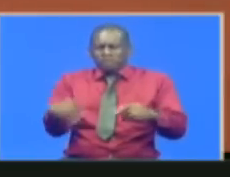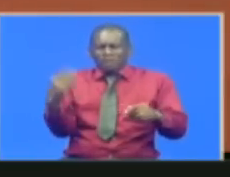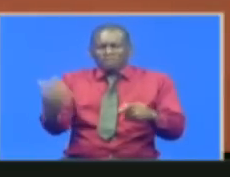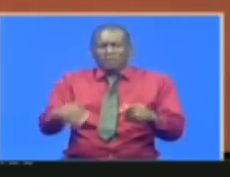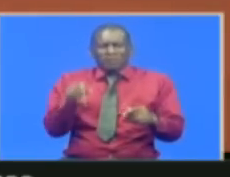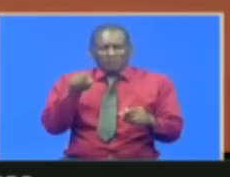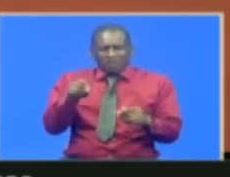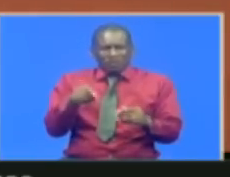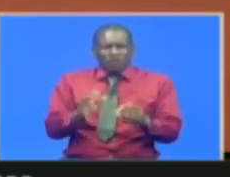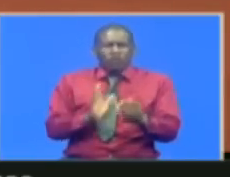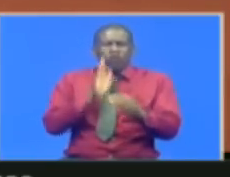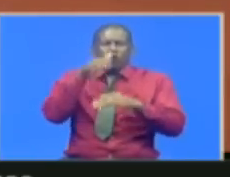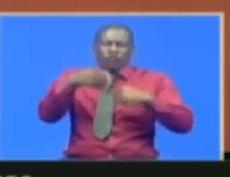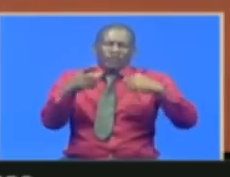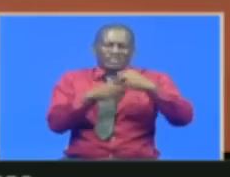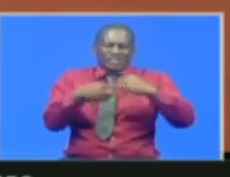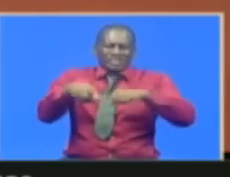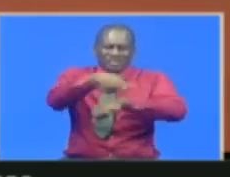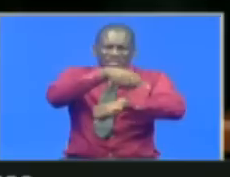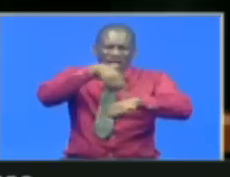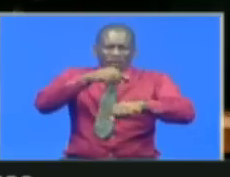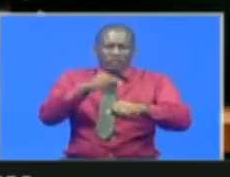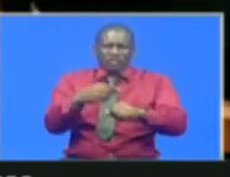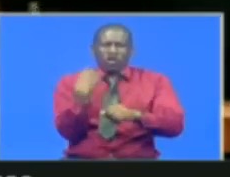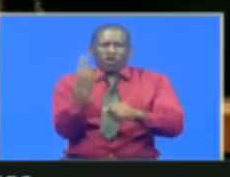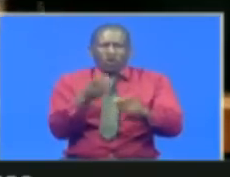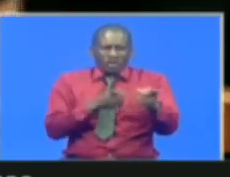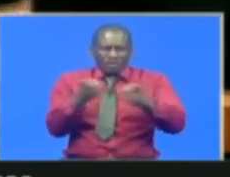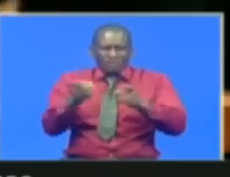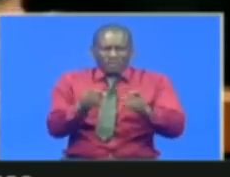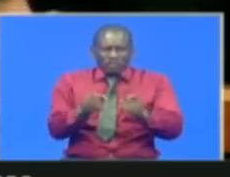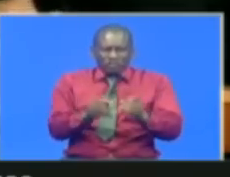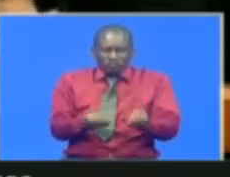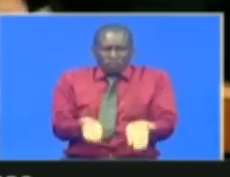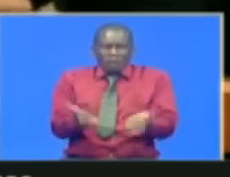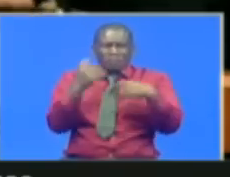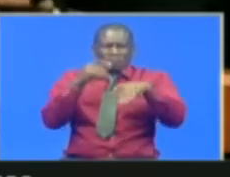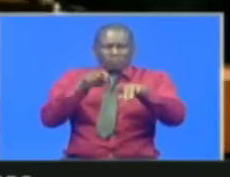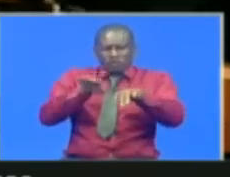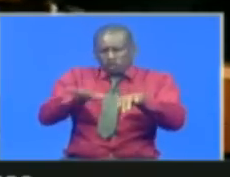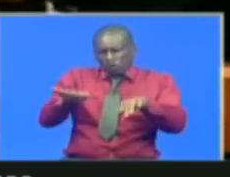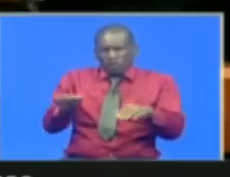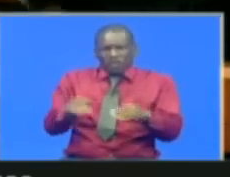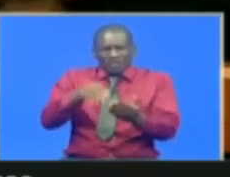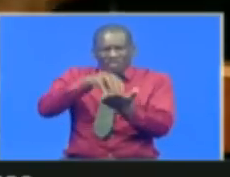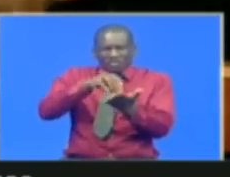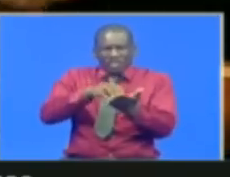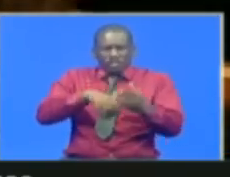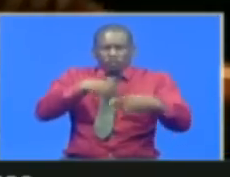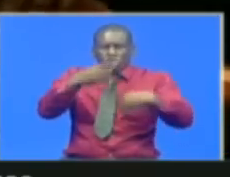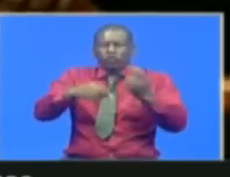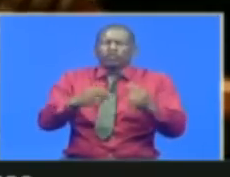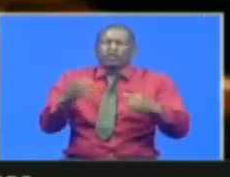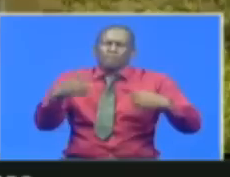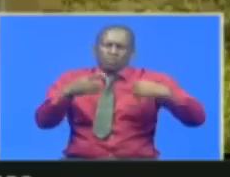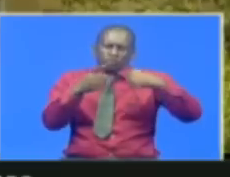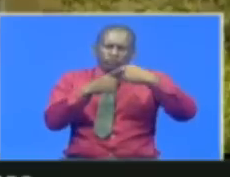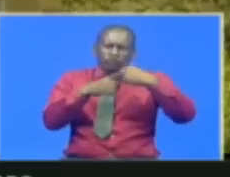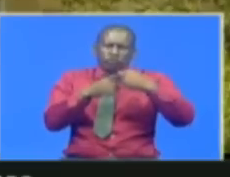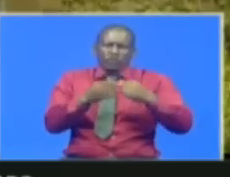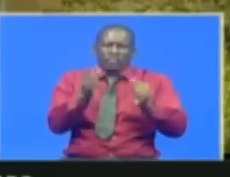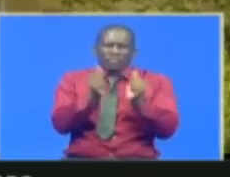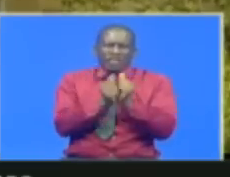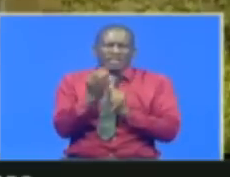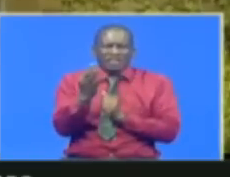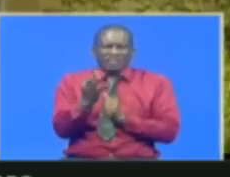up for more than 6 hours. He only managed to escape at dawn. The case will be heard on June 13th.